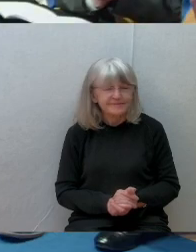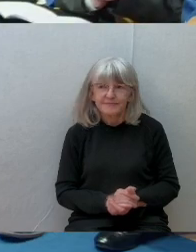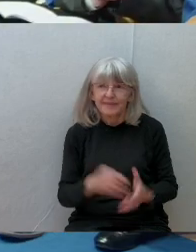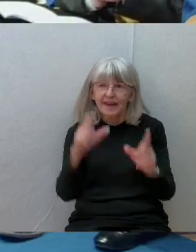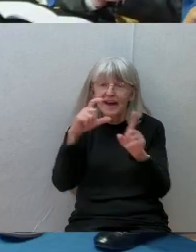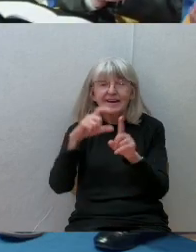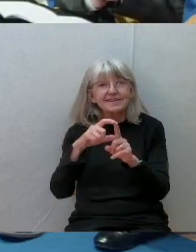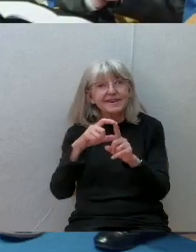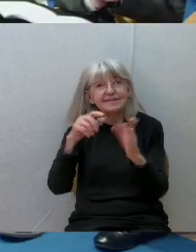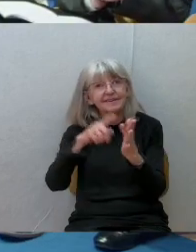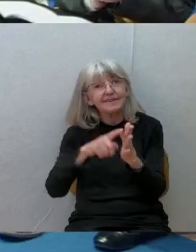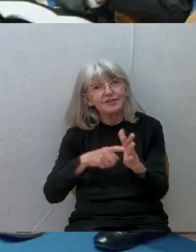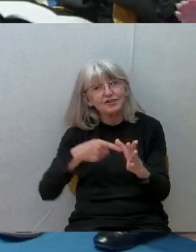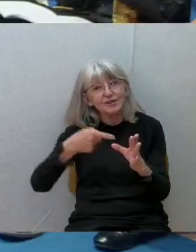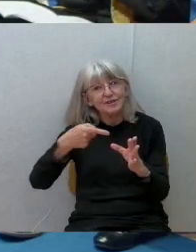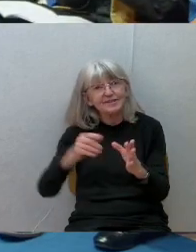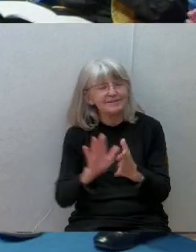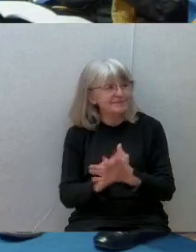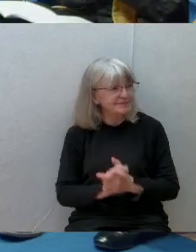Daisy Johnston.